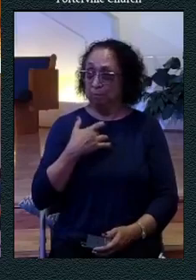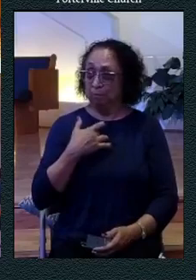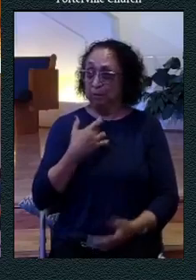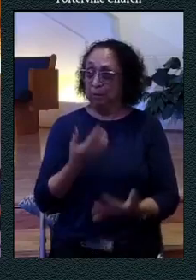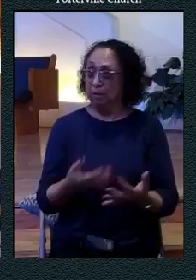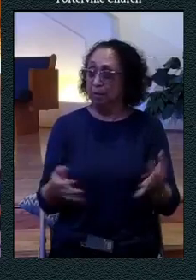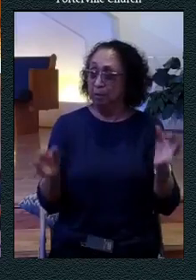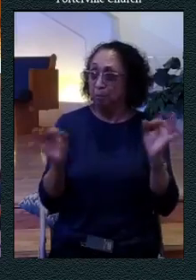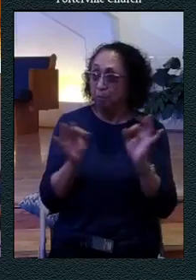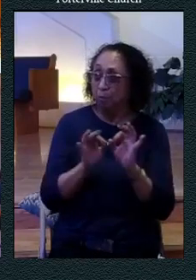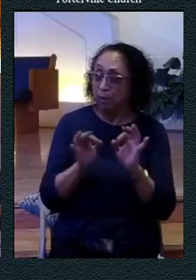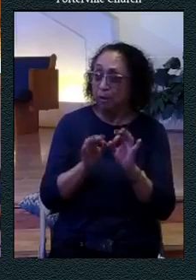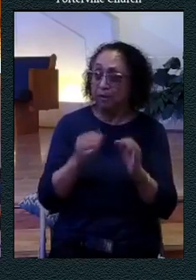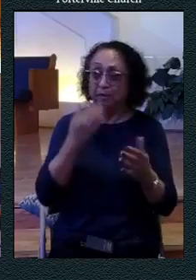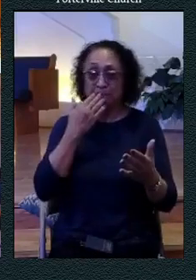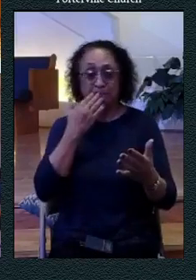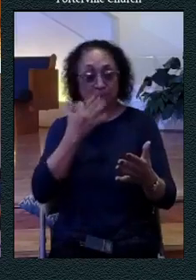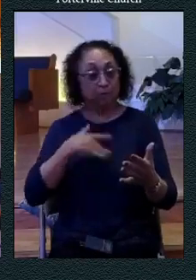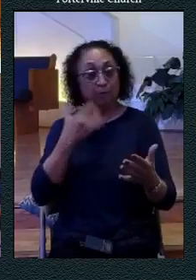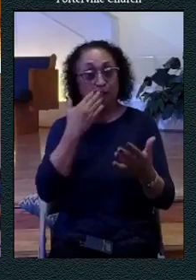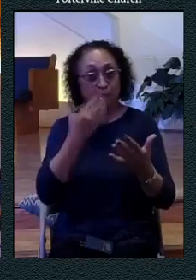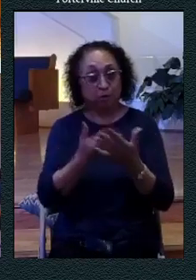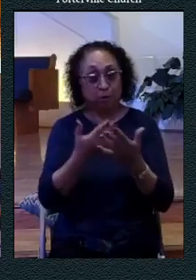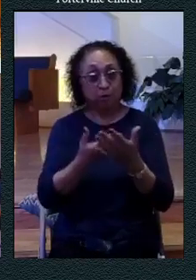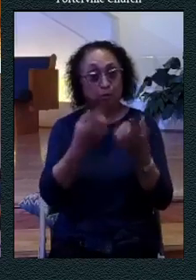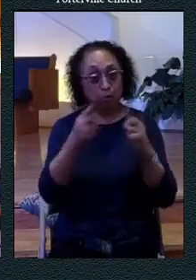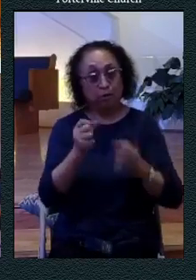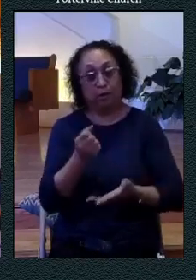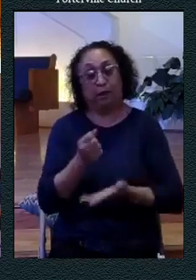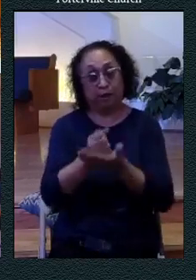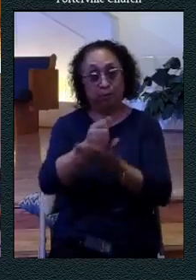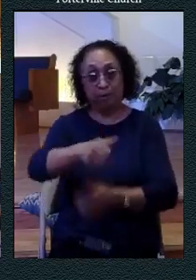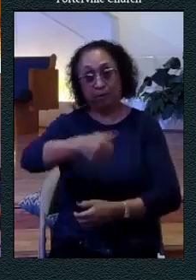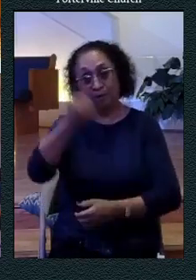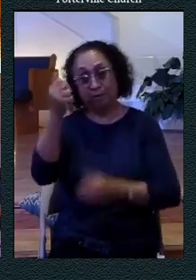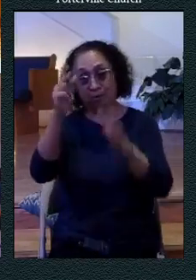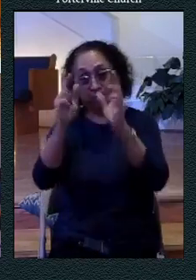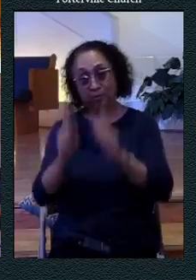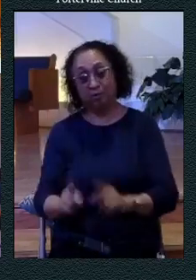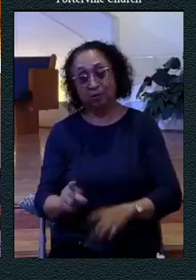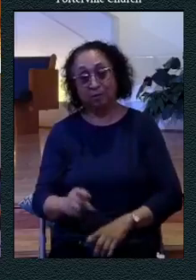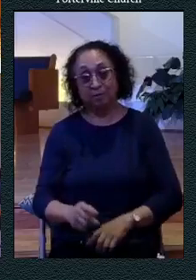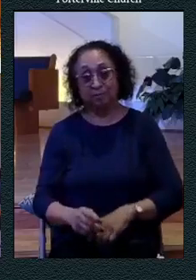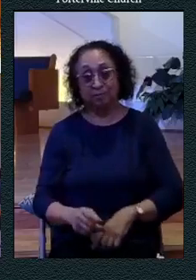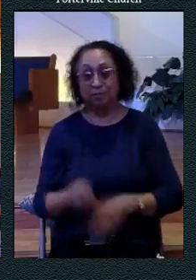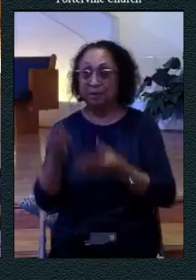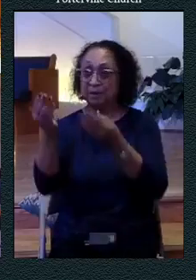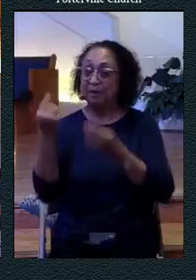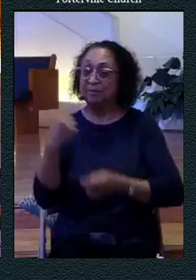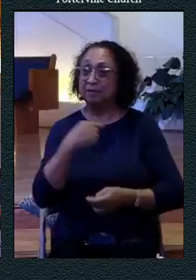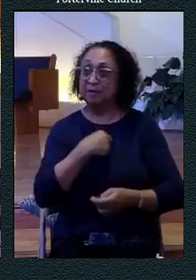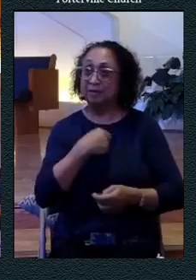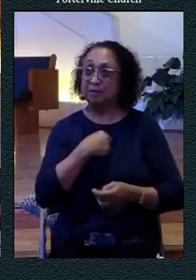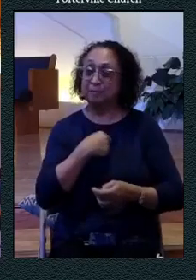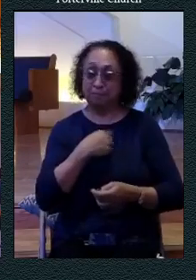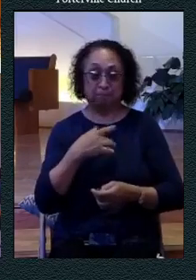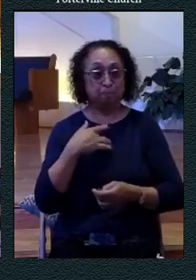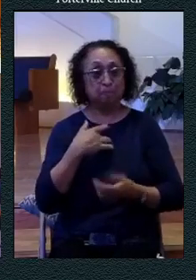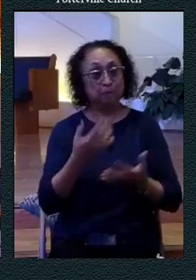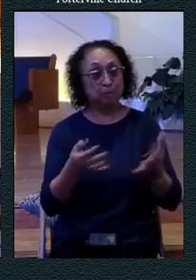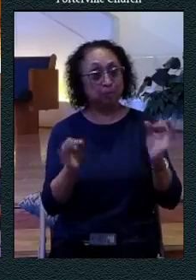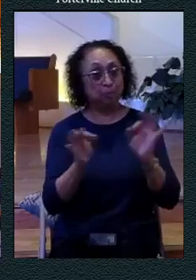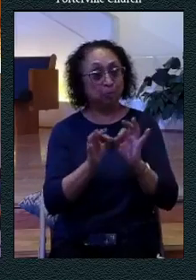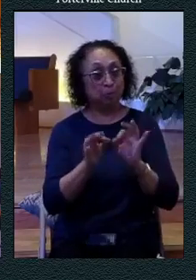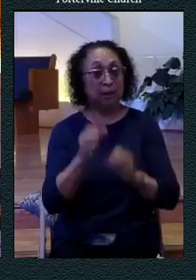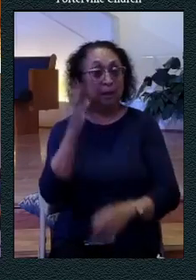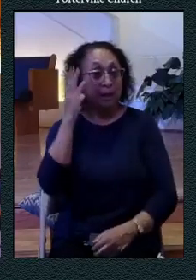feel good when you've acted on behalf of another, when you've done something for another. It gives a sense of significance. There's an